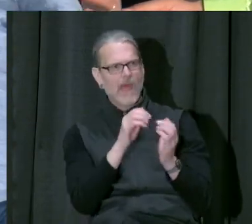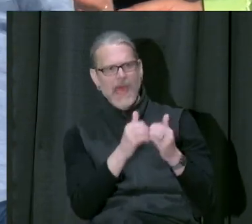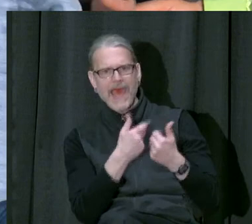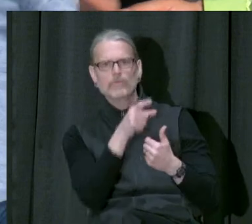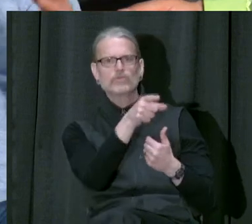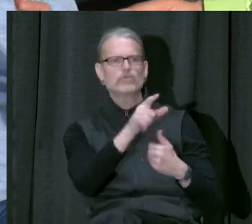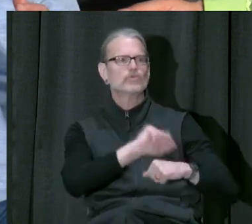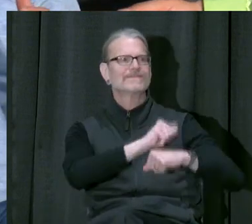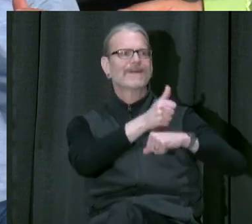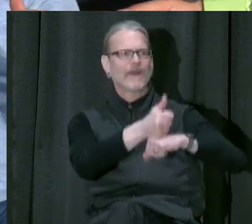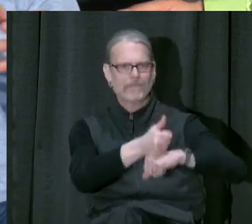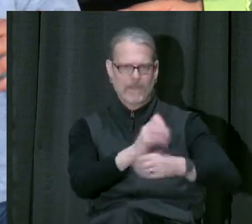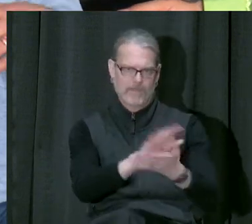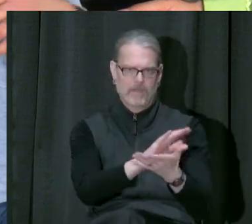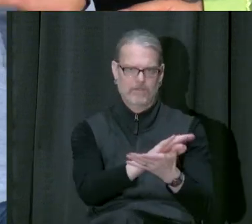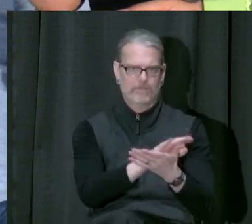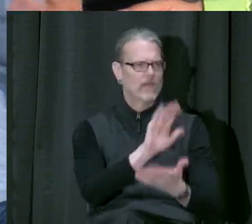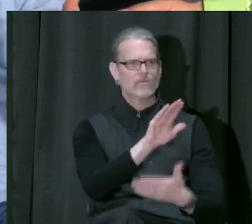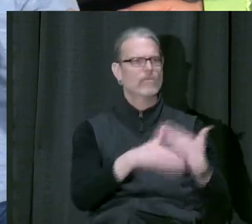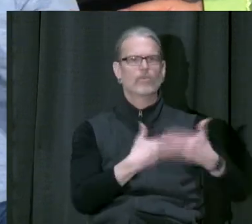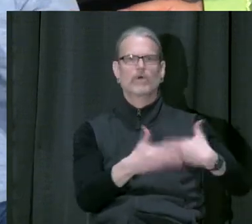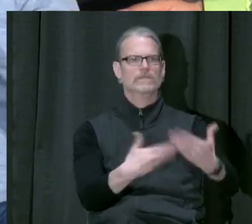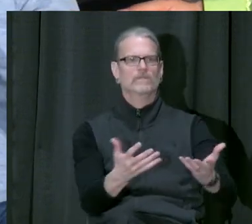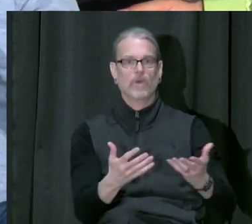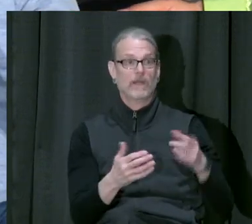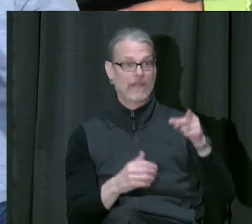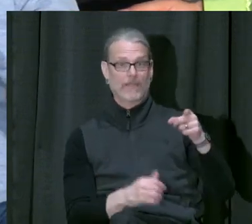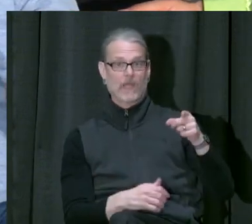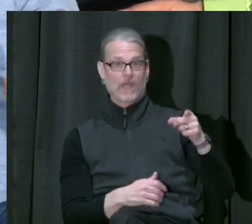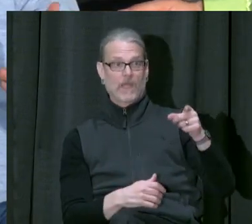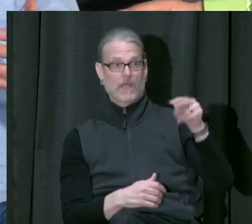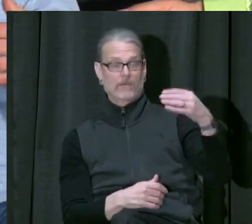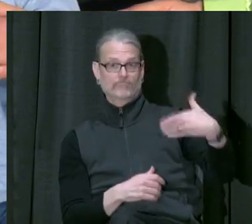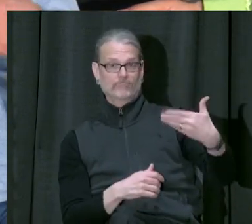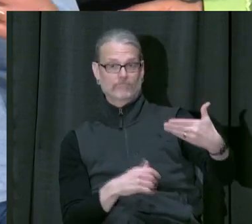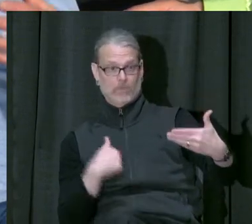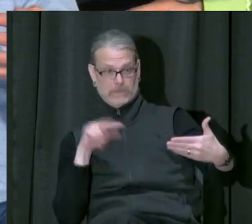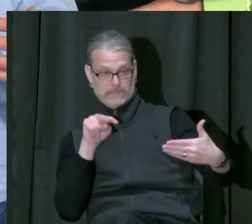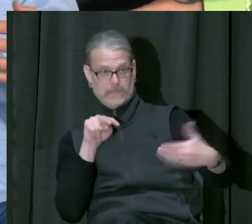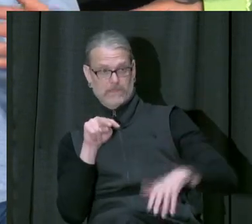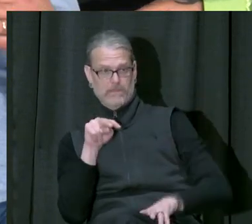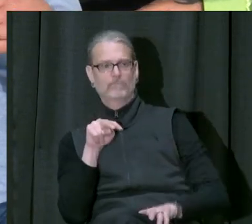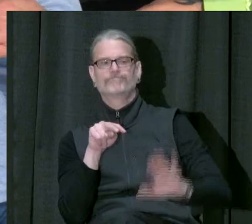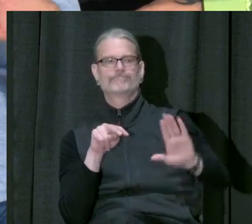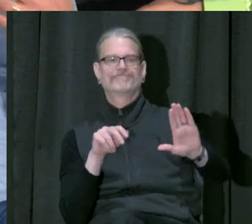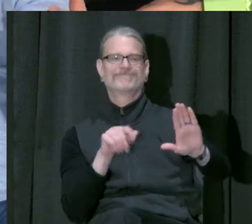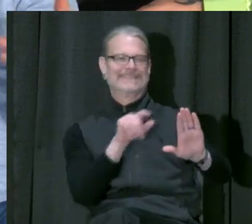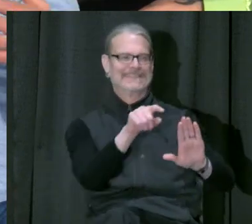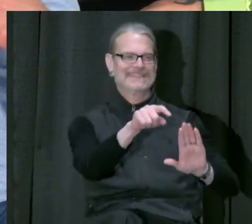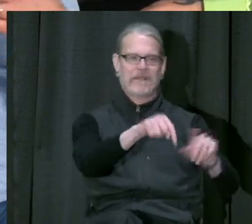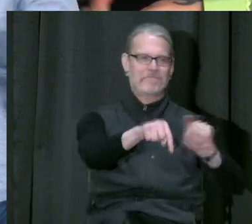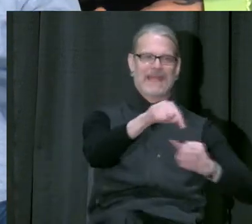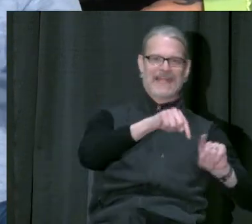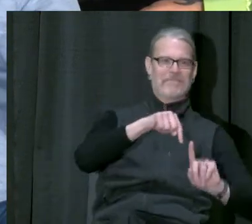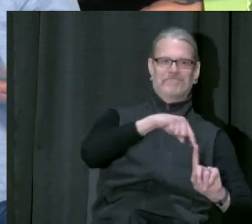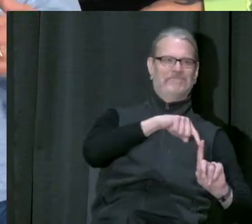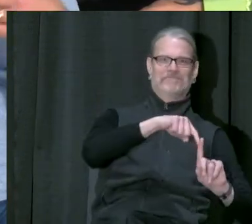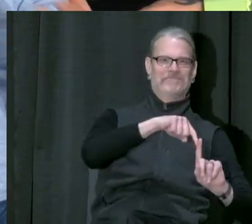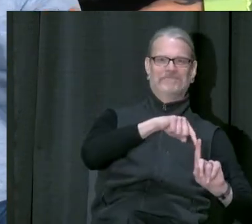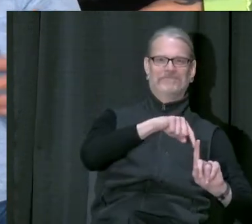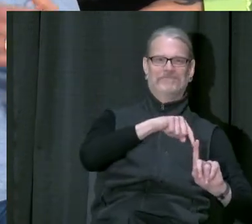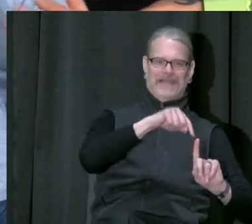documents. What is your process? And we can identify barriers there, right? You know, there sometimes it's just bad